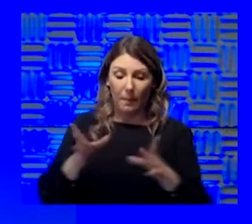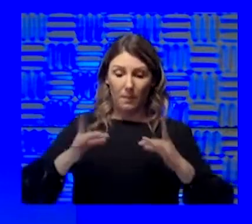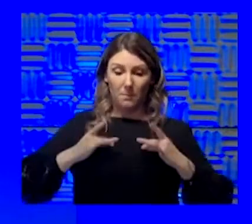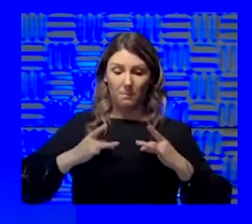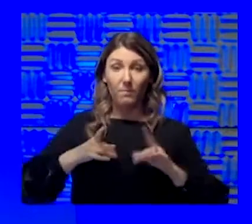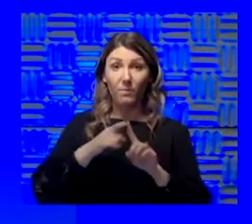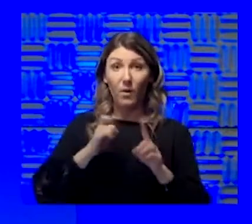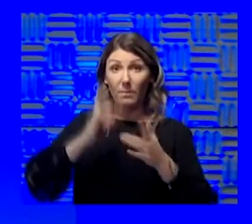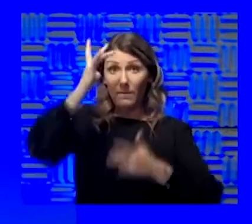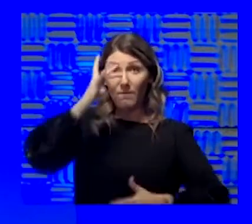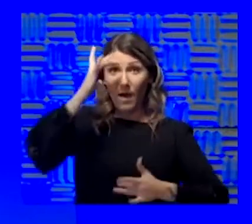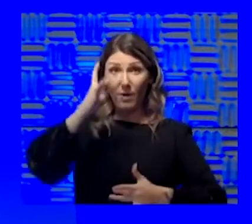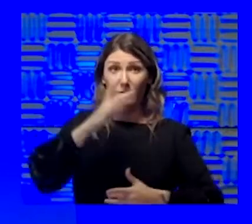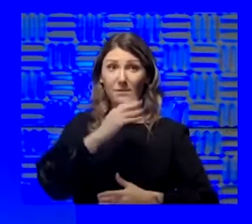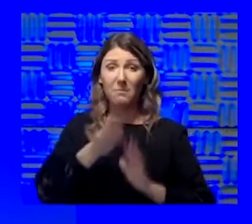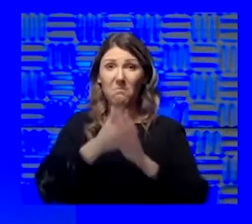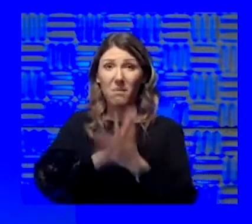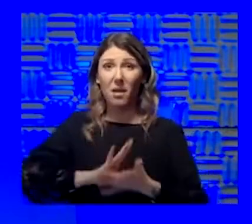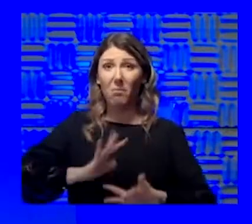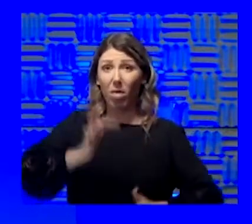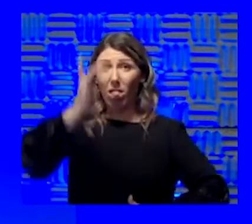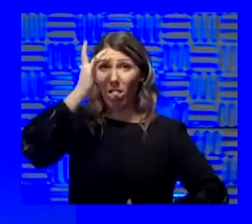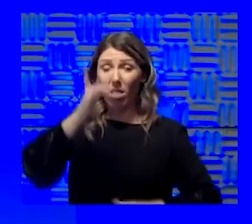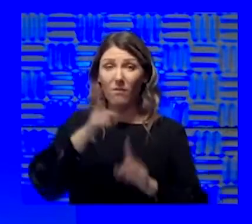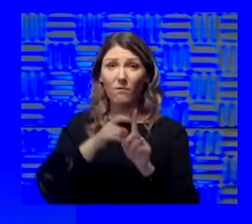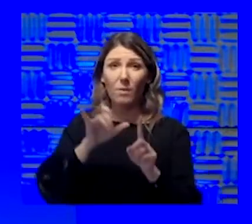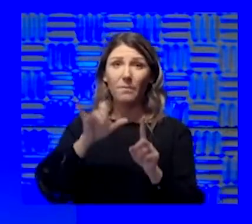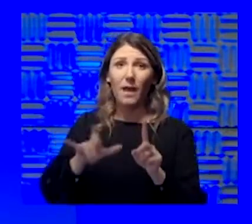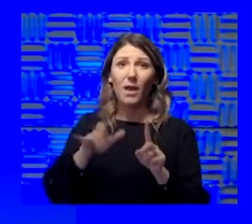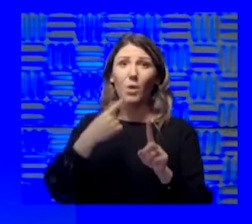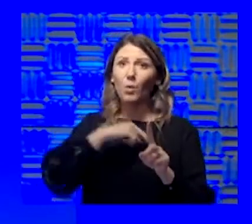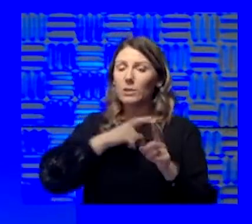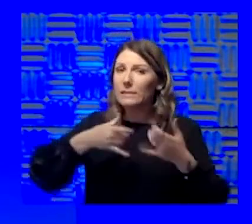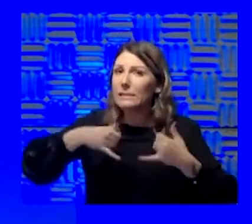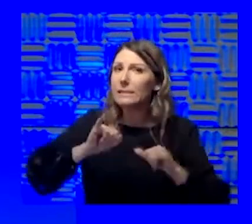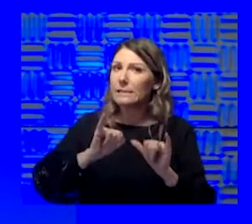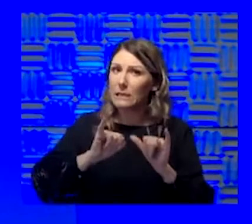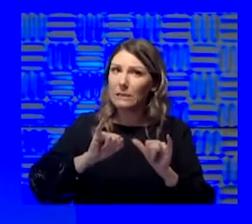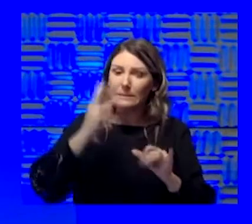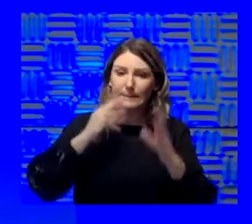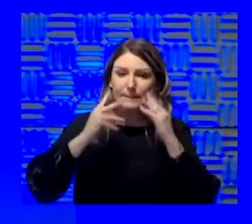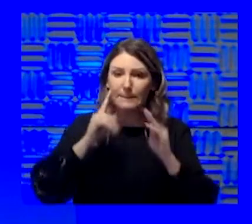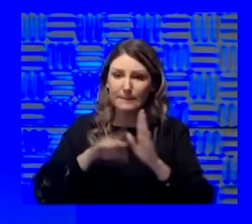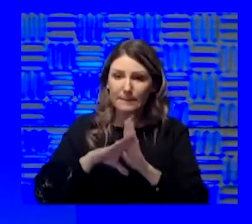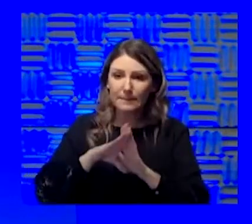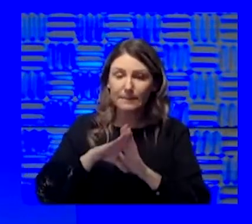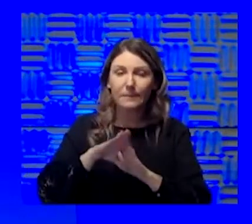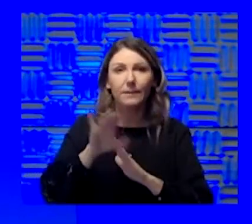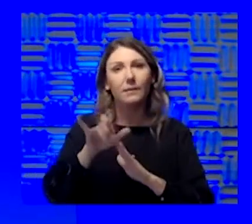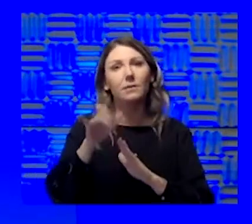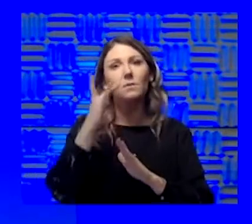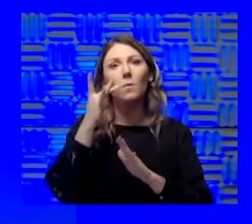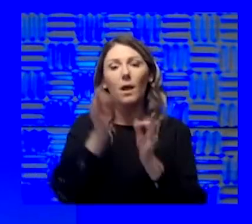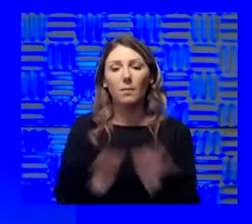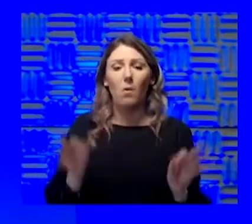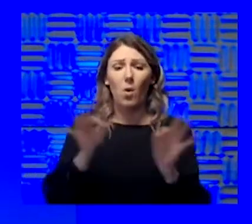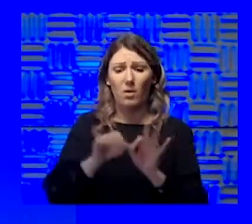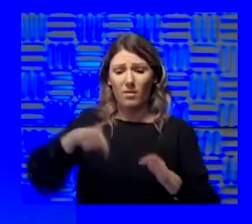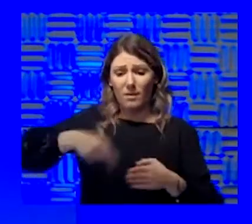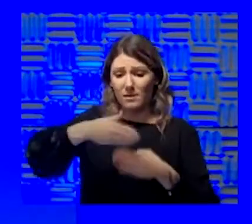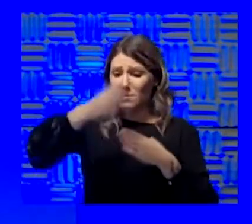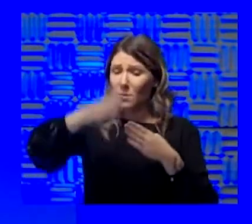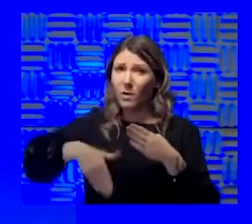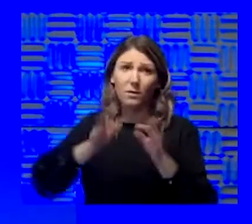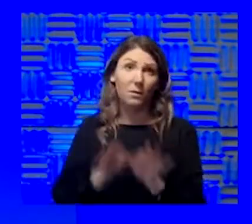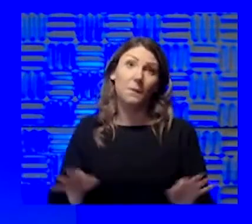from the virus. So I think epidemiologically we are still on the ascent. And again, I think that's why it's so vitally important. This weekend is very